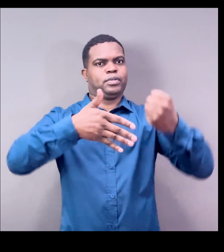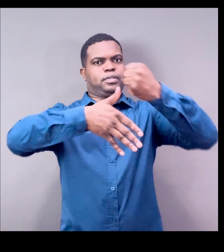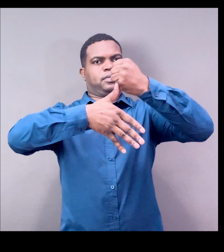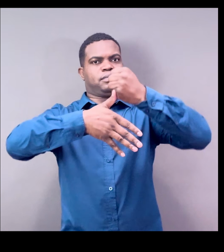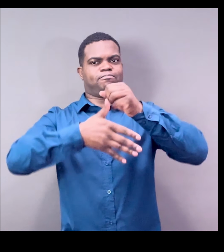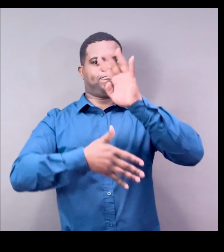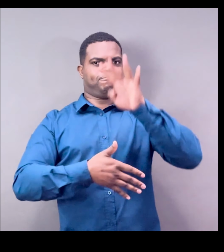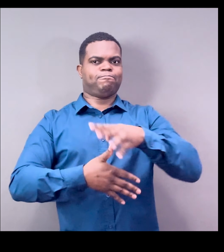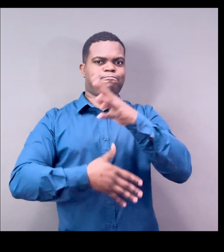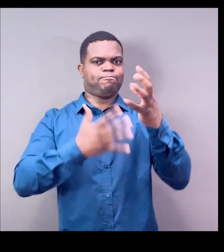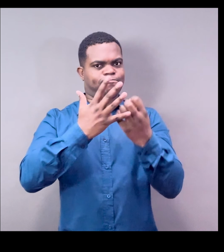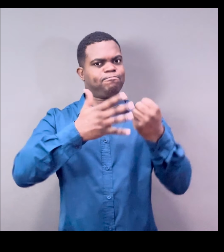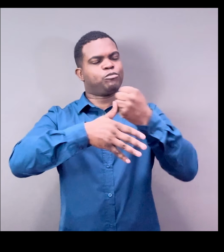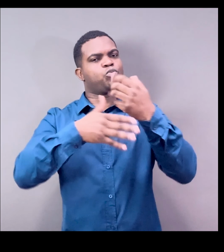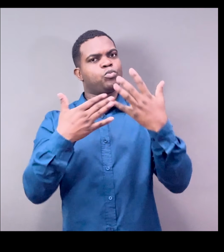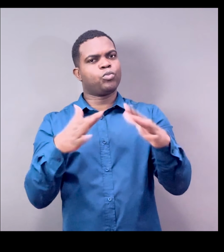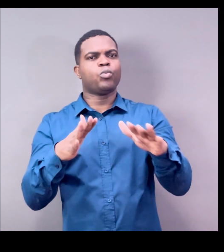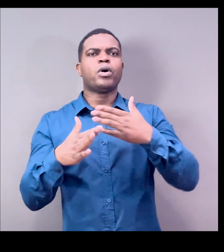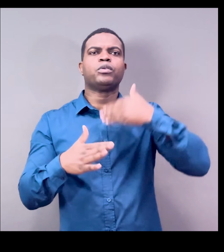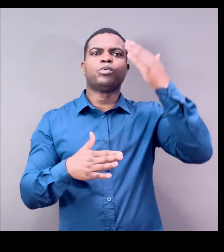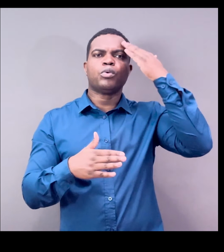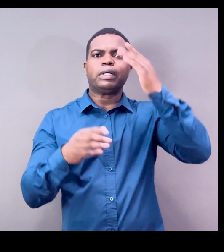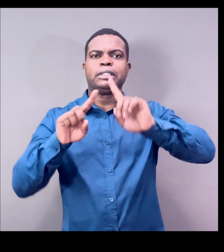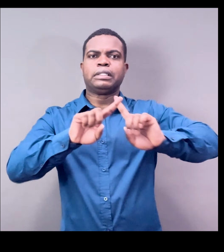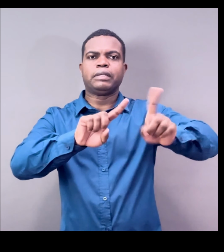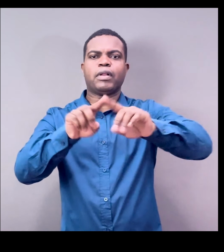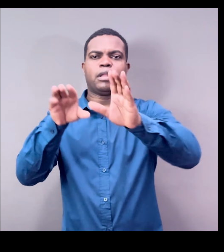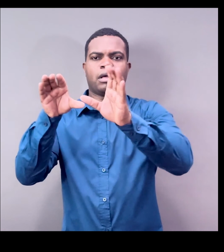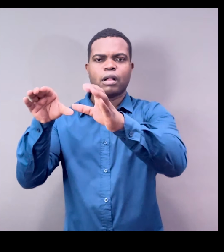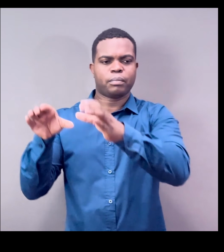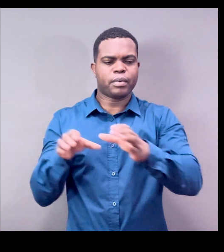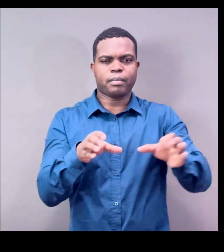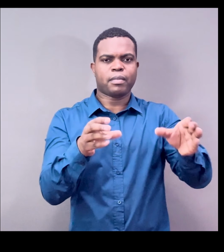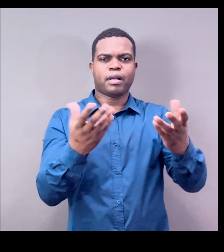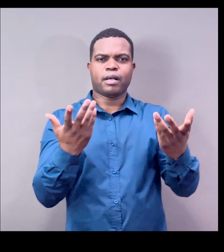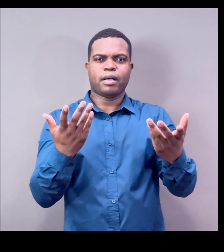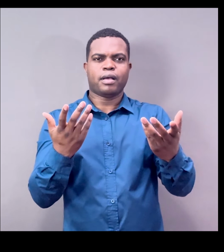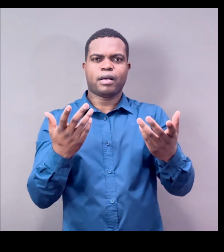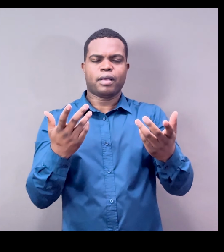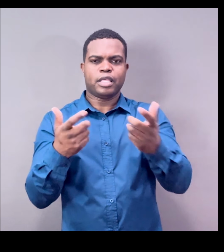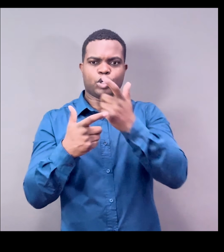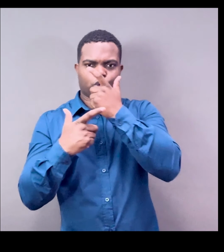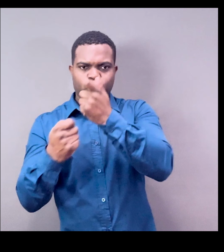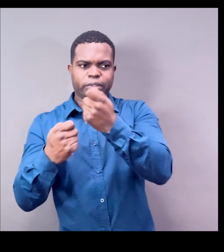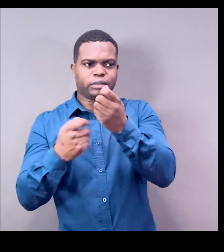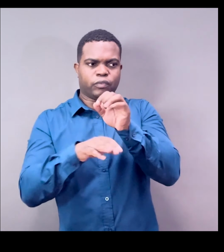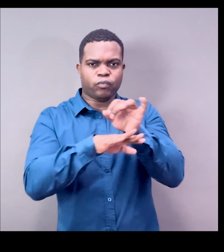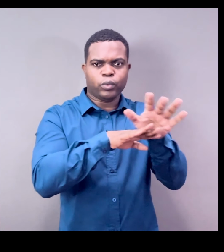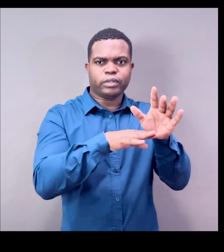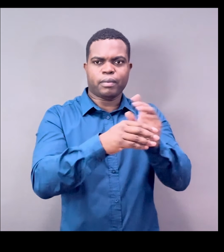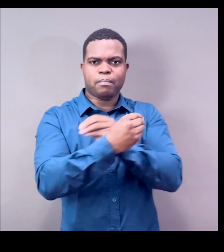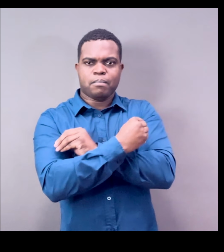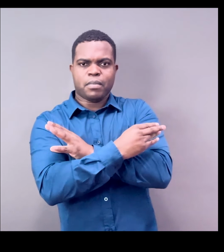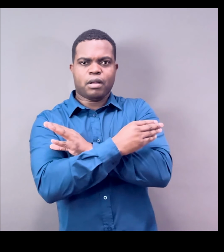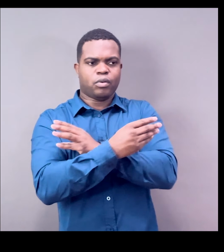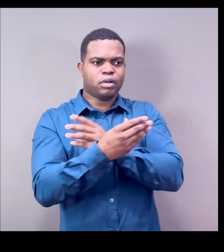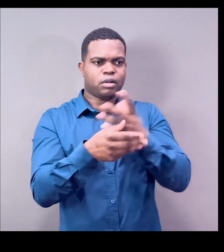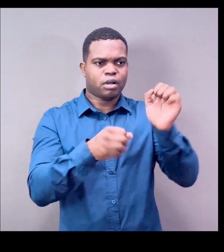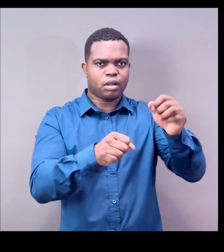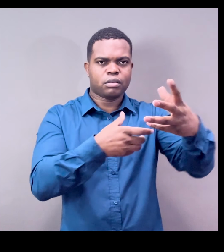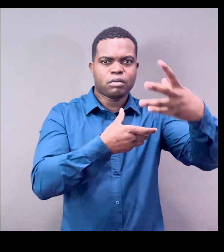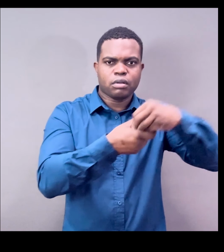strategy of analyzing your stakeholders' interests, influence, and potential